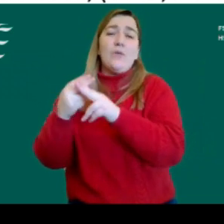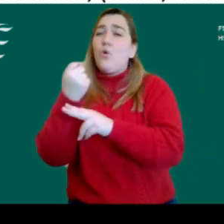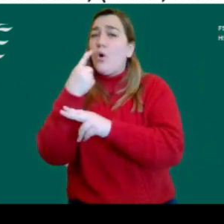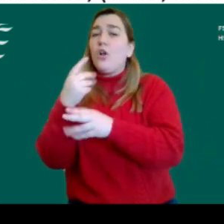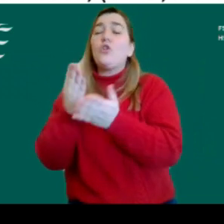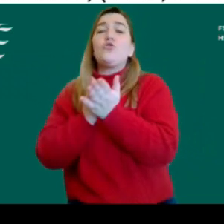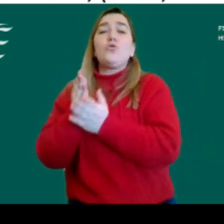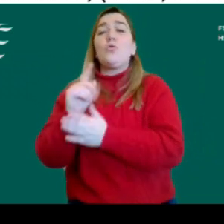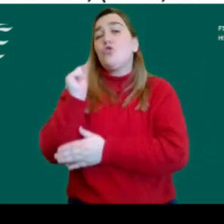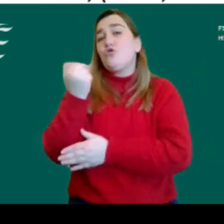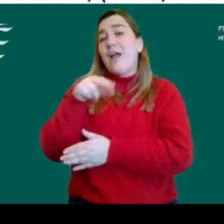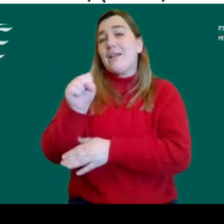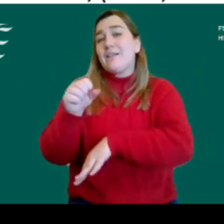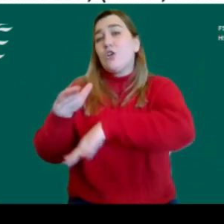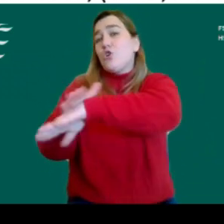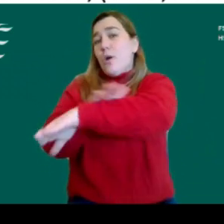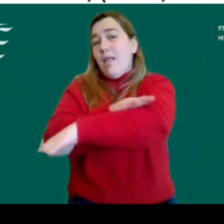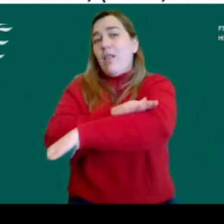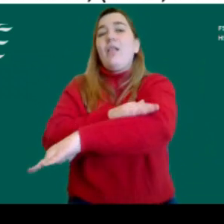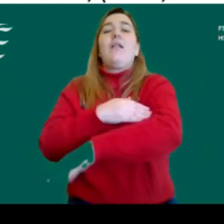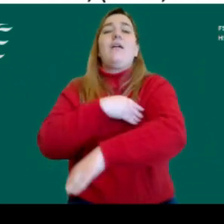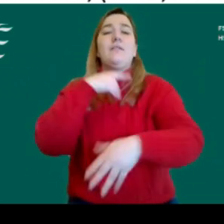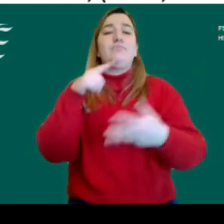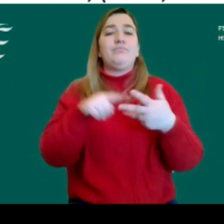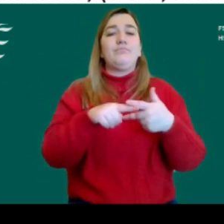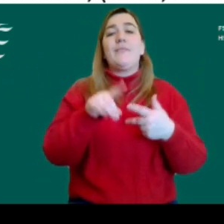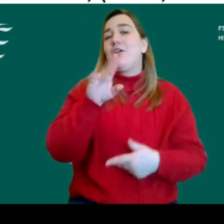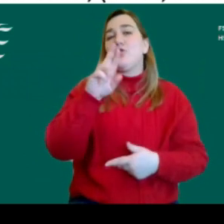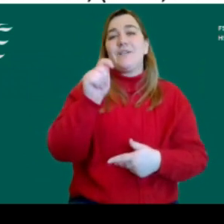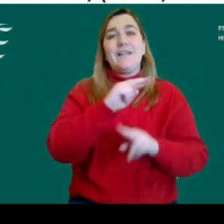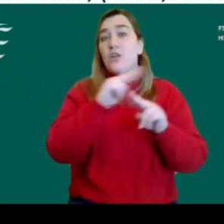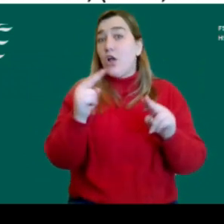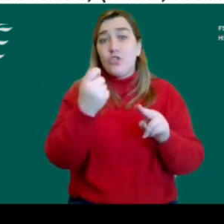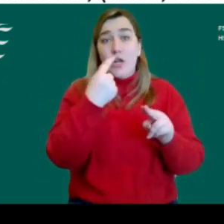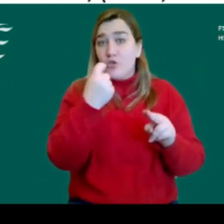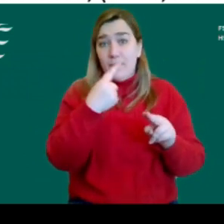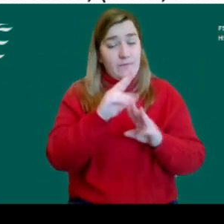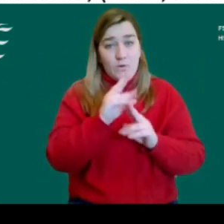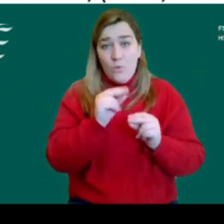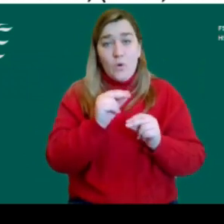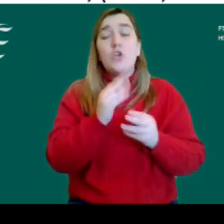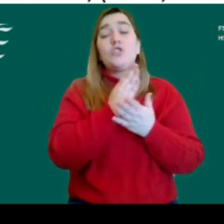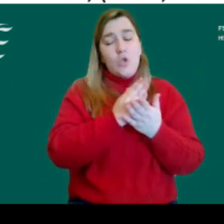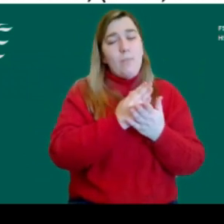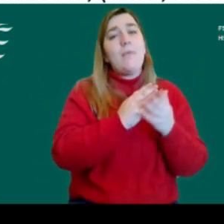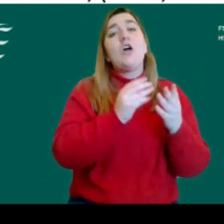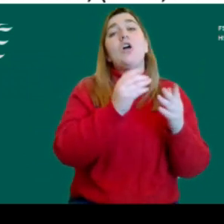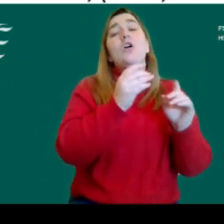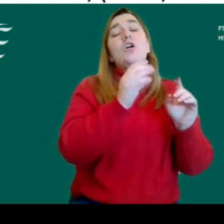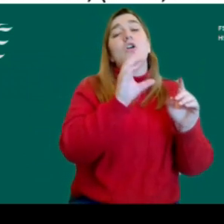HRT isn't a contraceptive. Some contraceptives are HRT, but not HRT. The pure HRT is actually sometimes maybe even